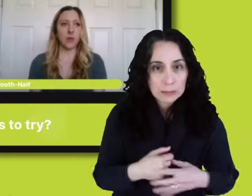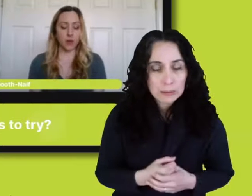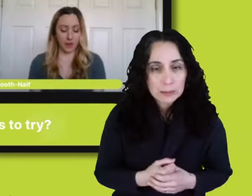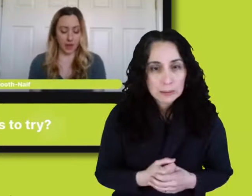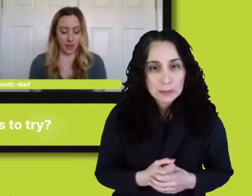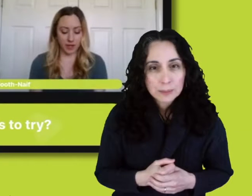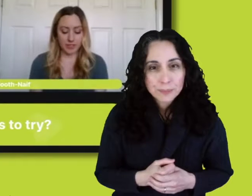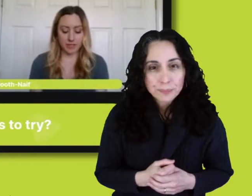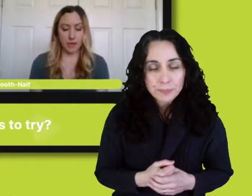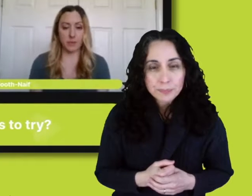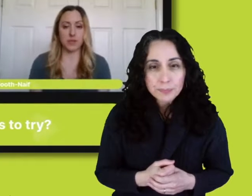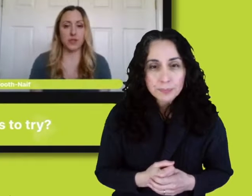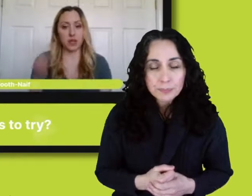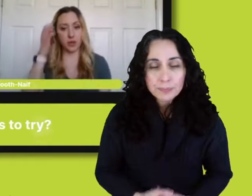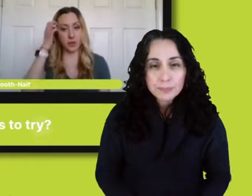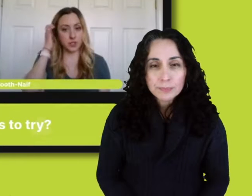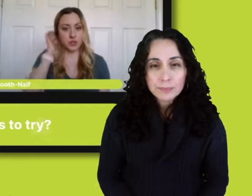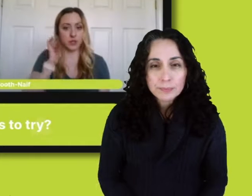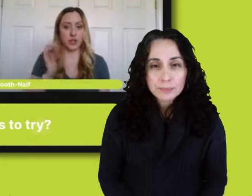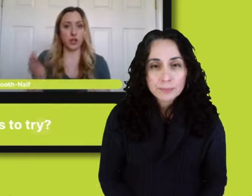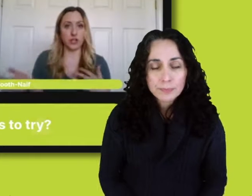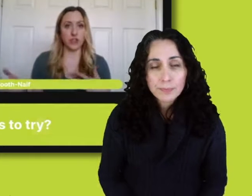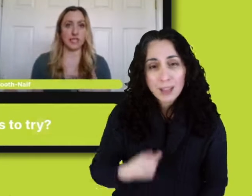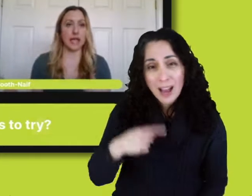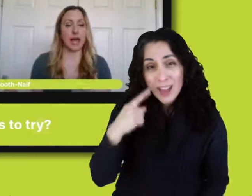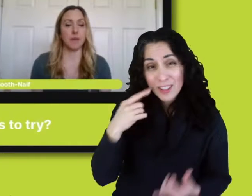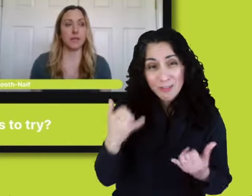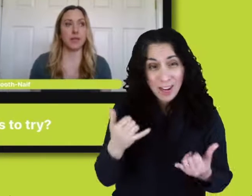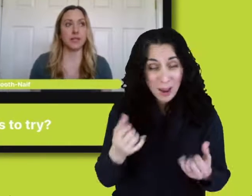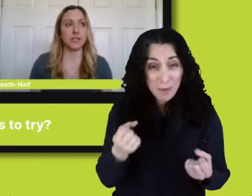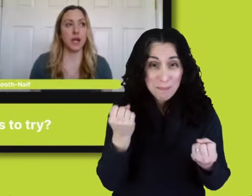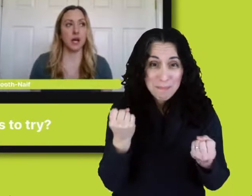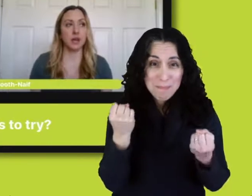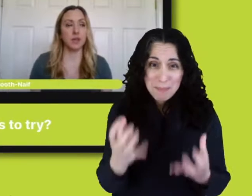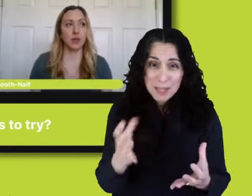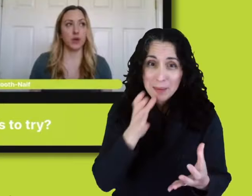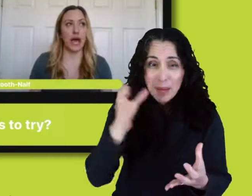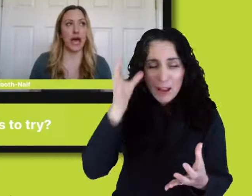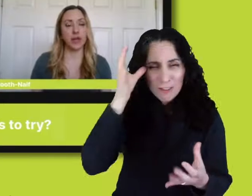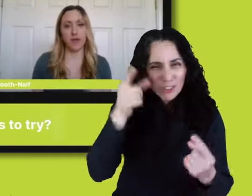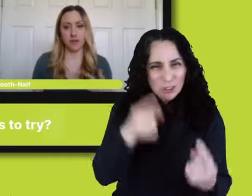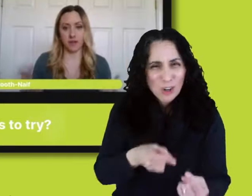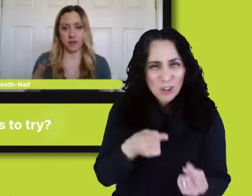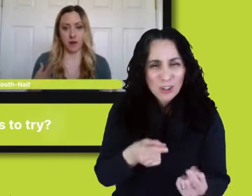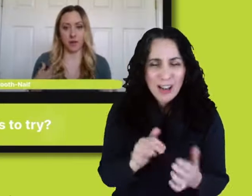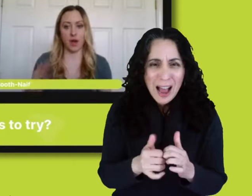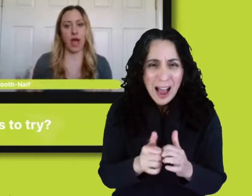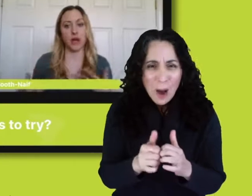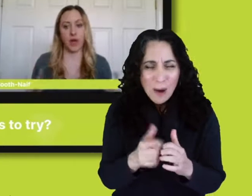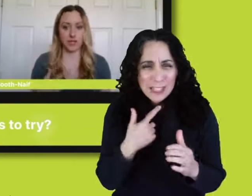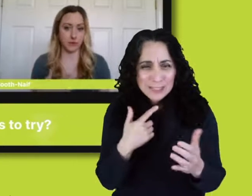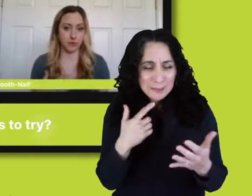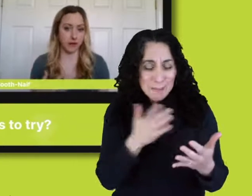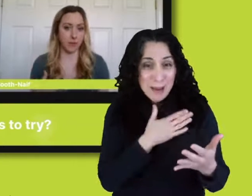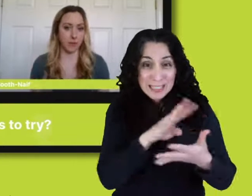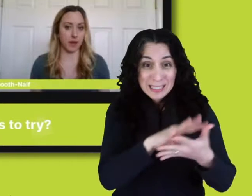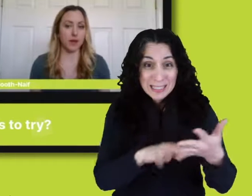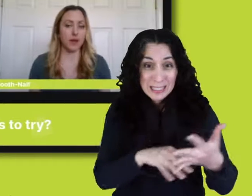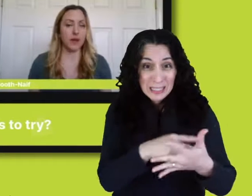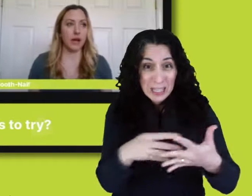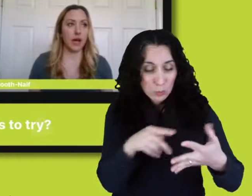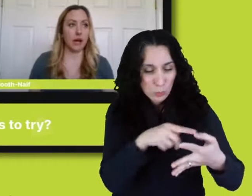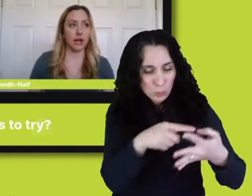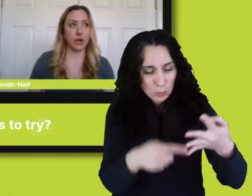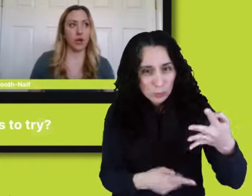I think what a lot of parents might be struggling with too, during this time is, how do I fit in therapy, or how do I do